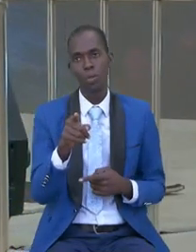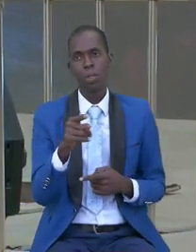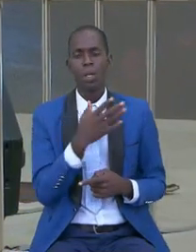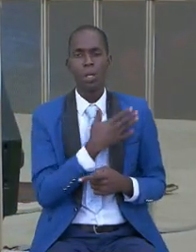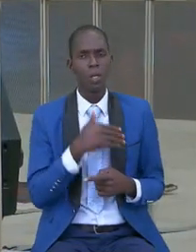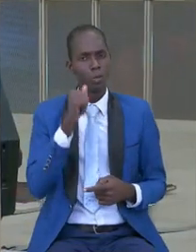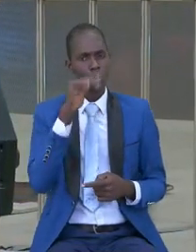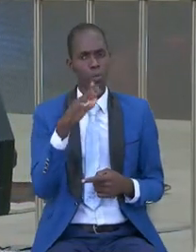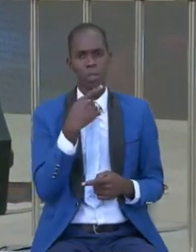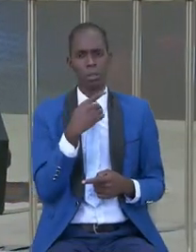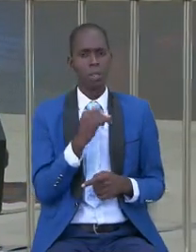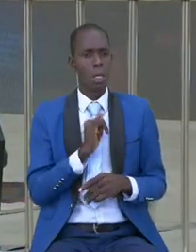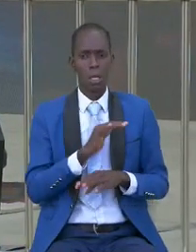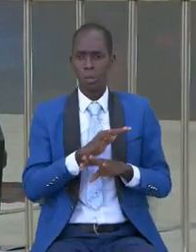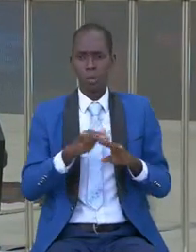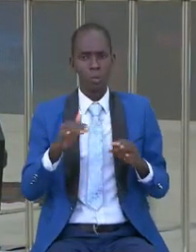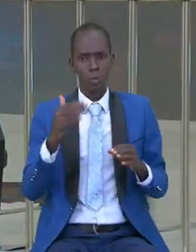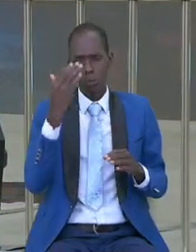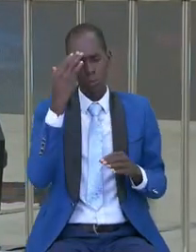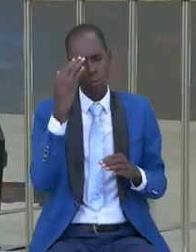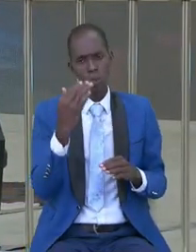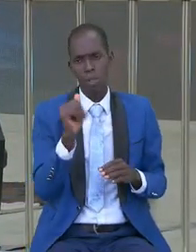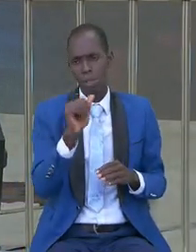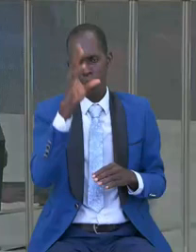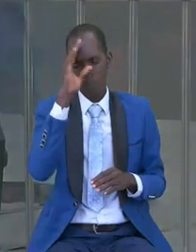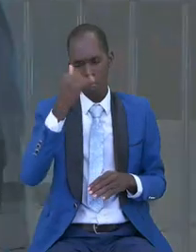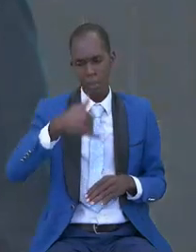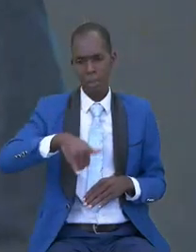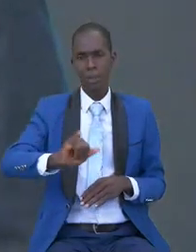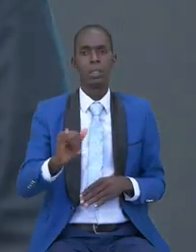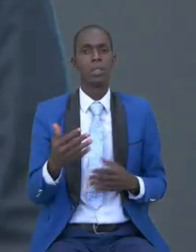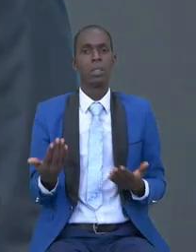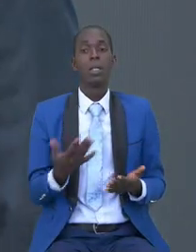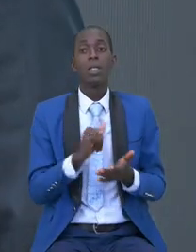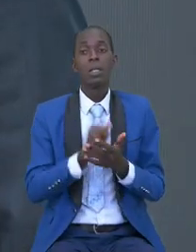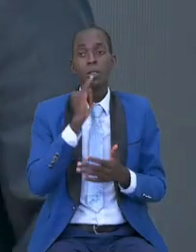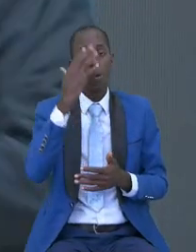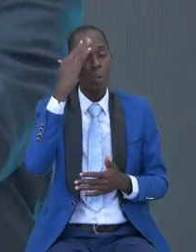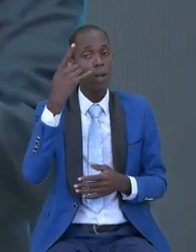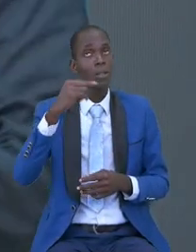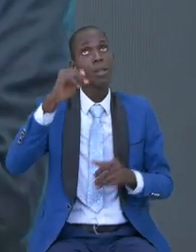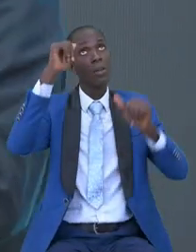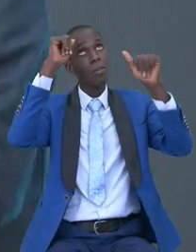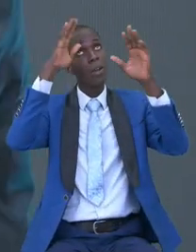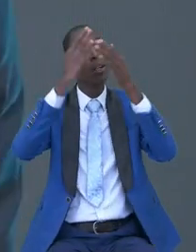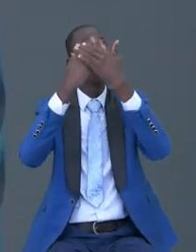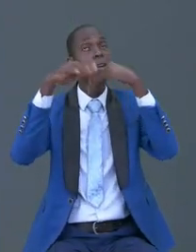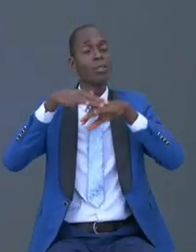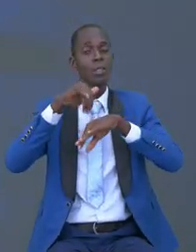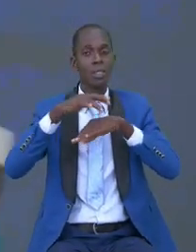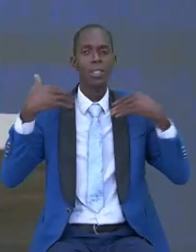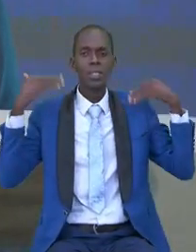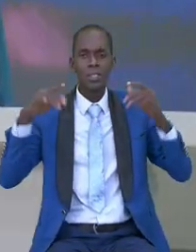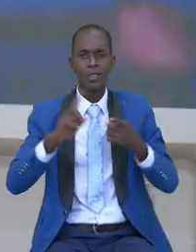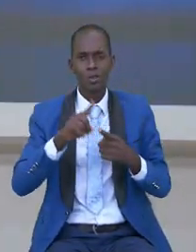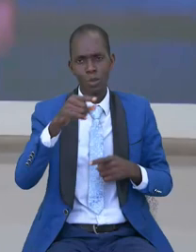a man. Yes, that's exactly why the Father in heaven has sent the angel to you, because